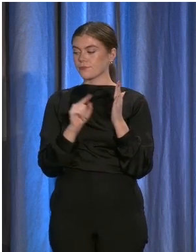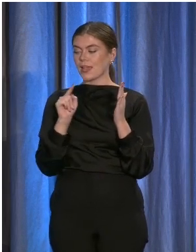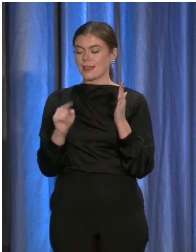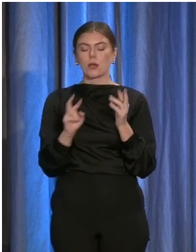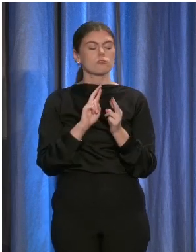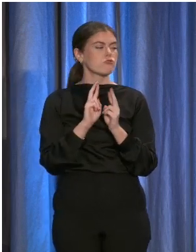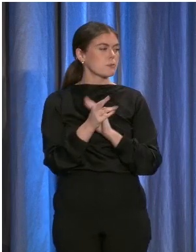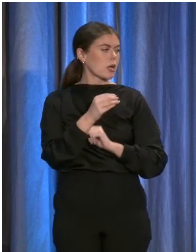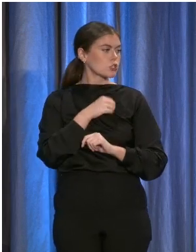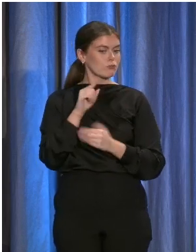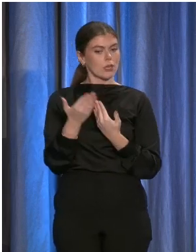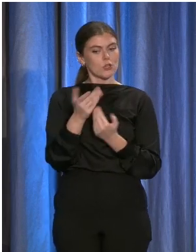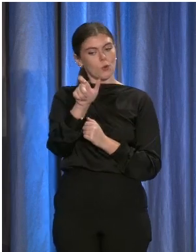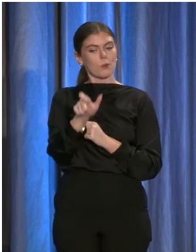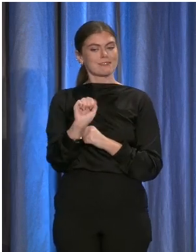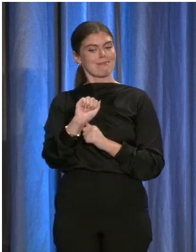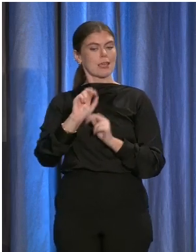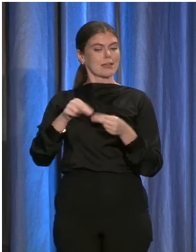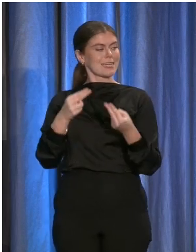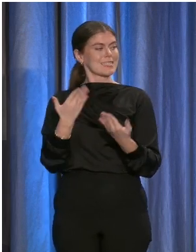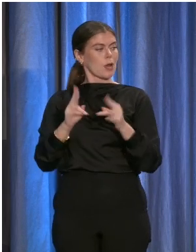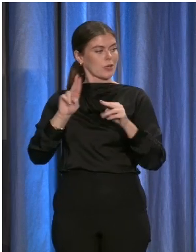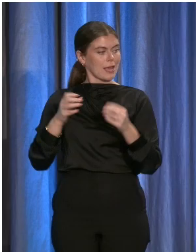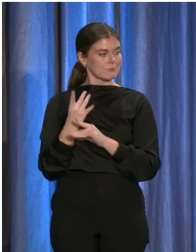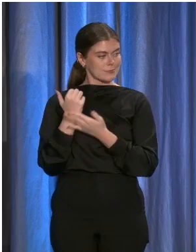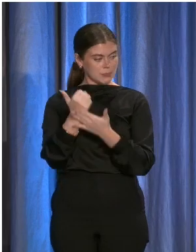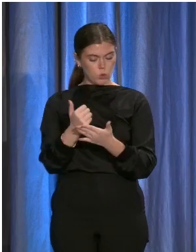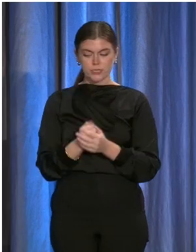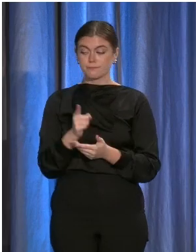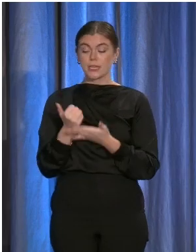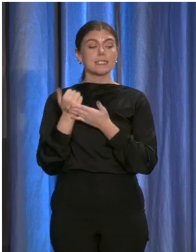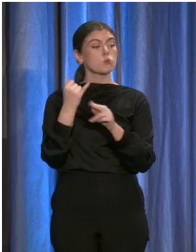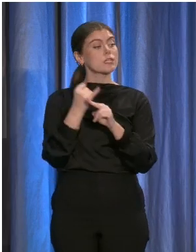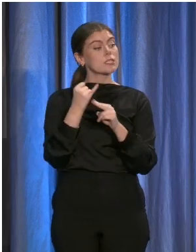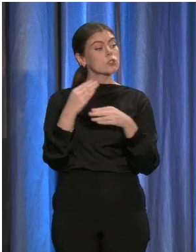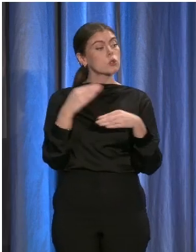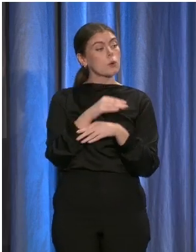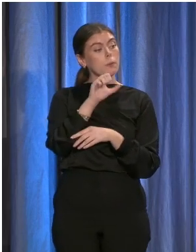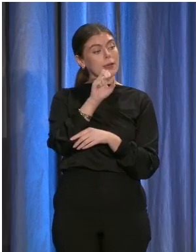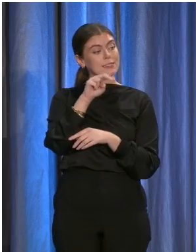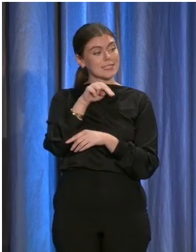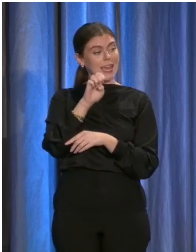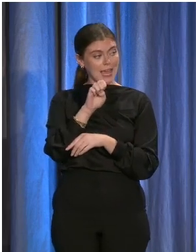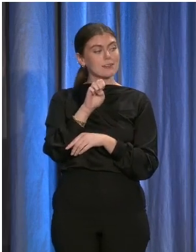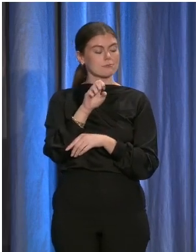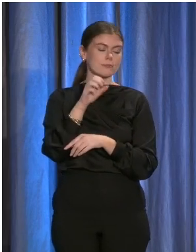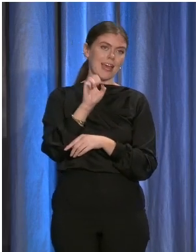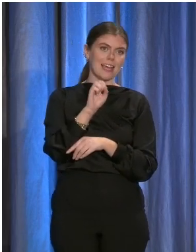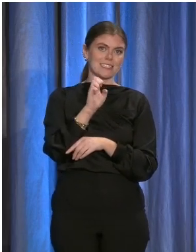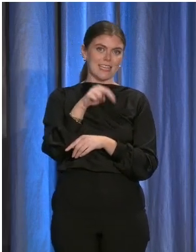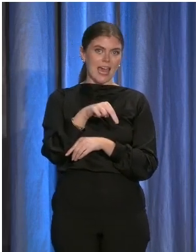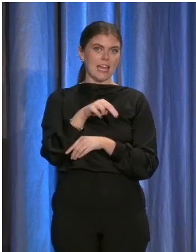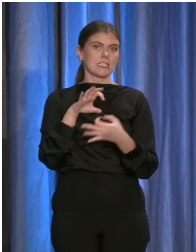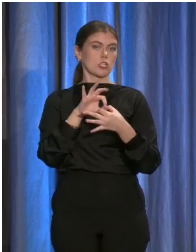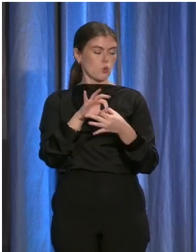response to this young person's needs. They are supported in school by an SEN coordinator, a level 2